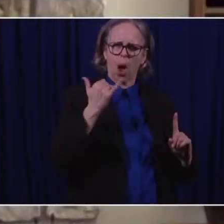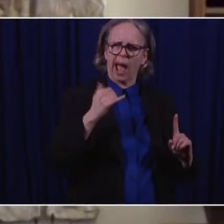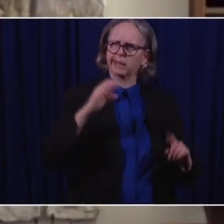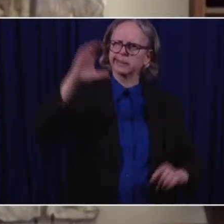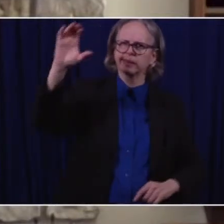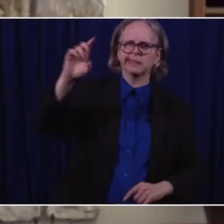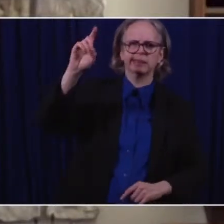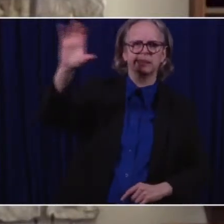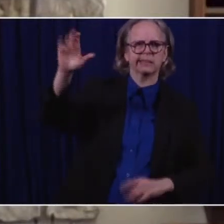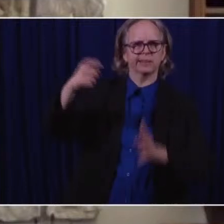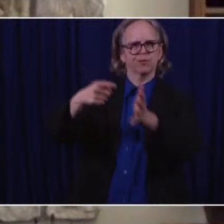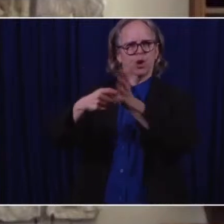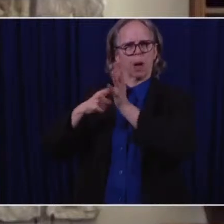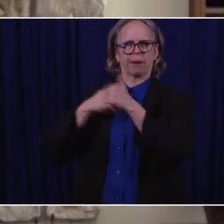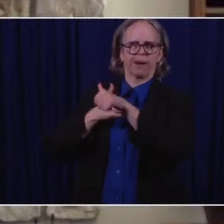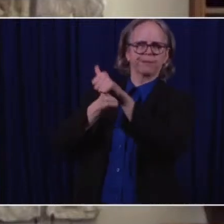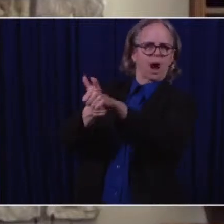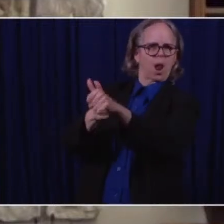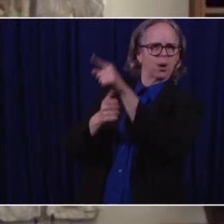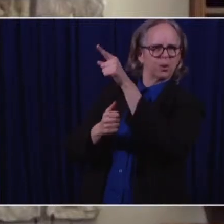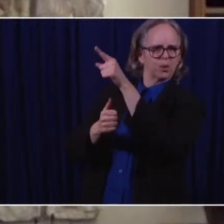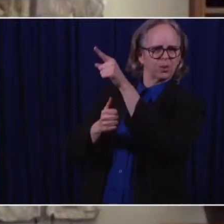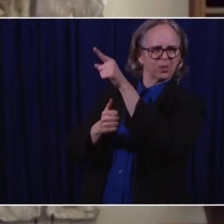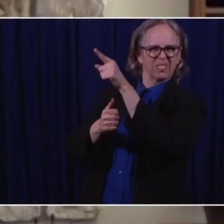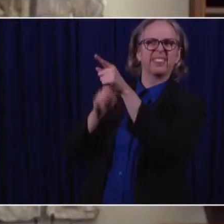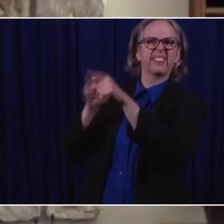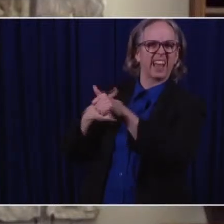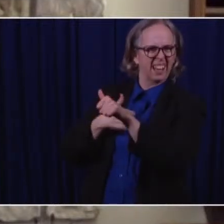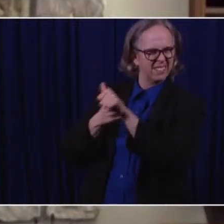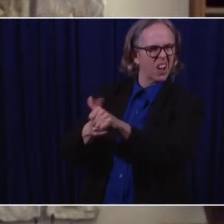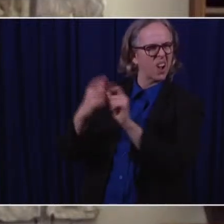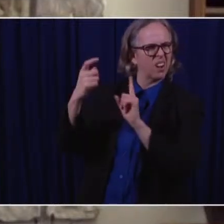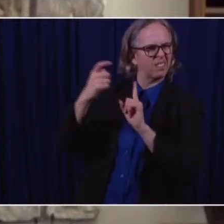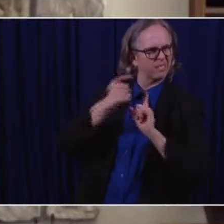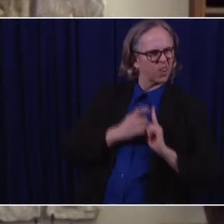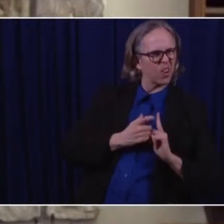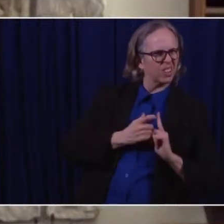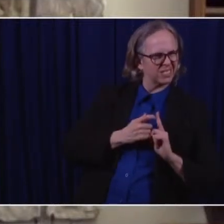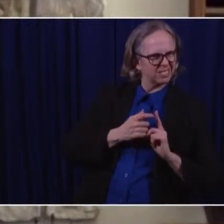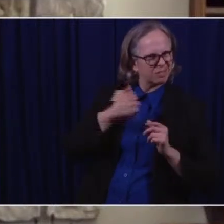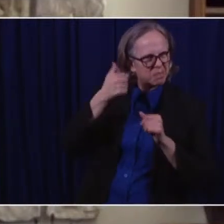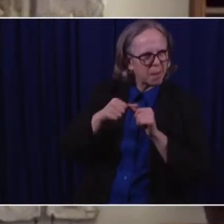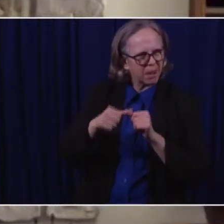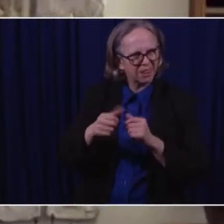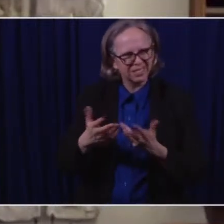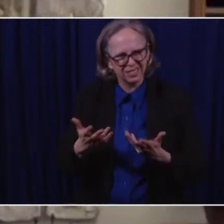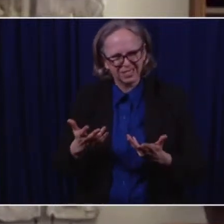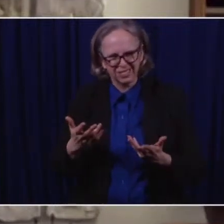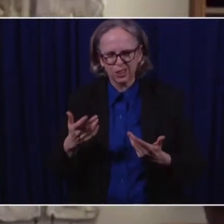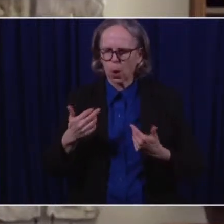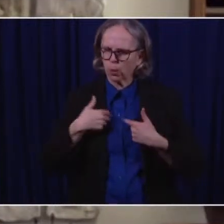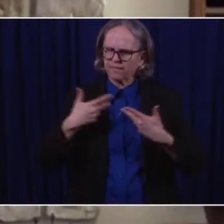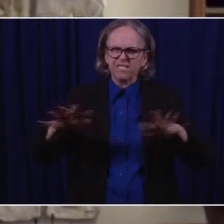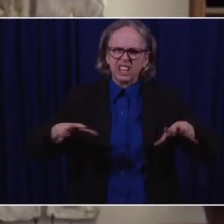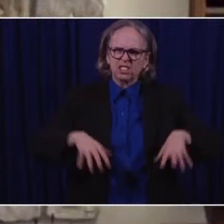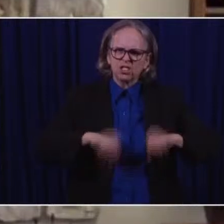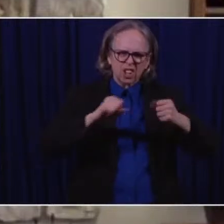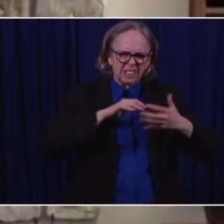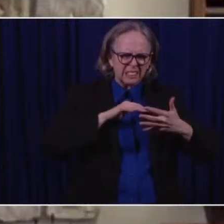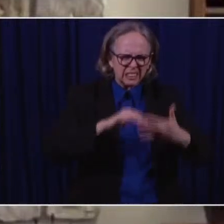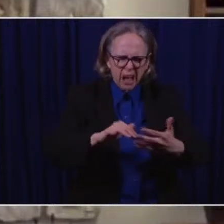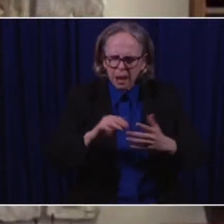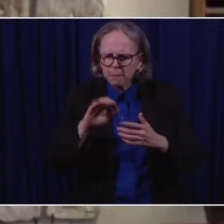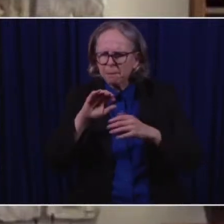their guideline was that if somebody came down with COVID in the classroom, anybody that was close to that, within 6